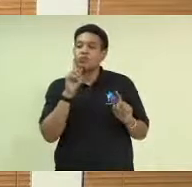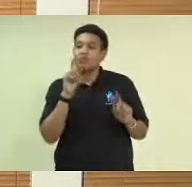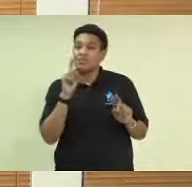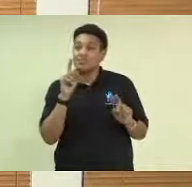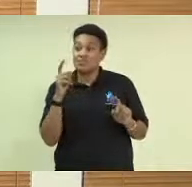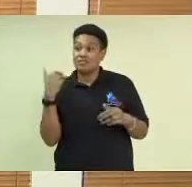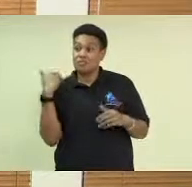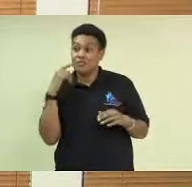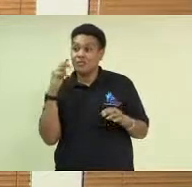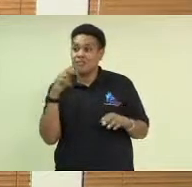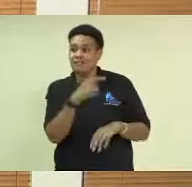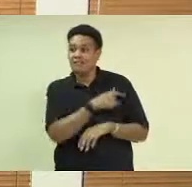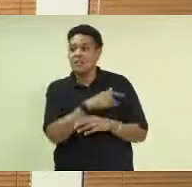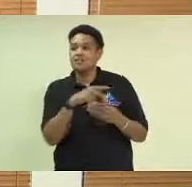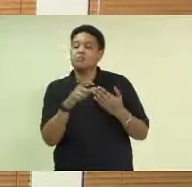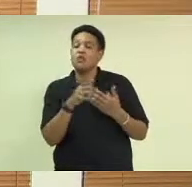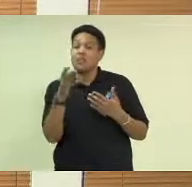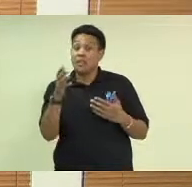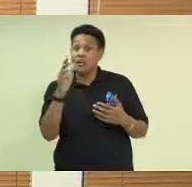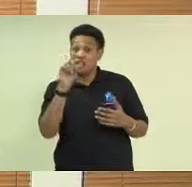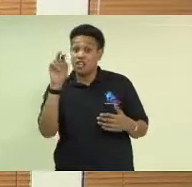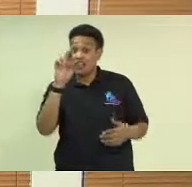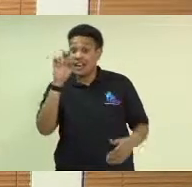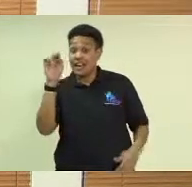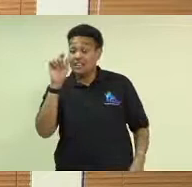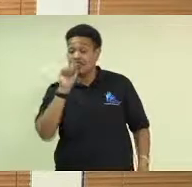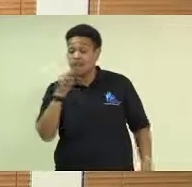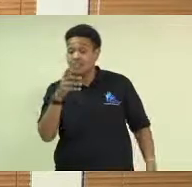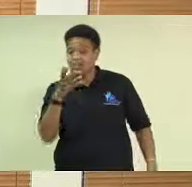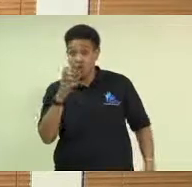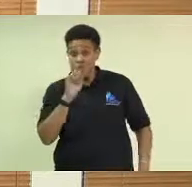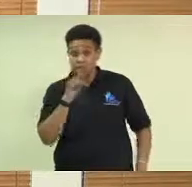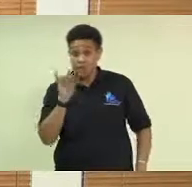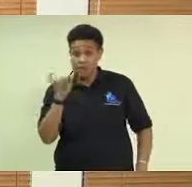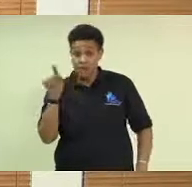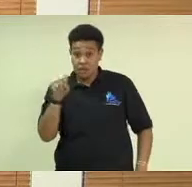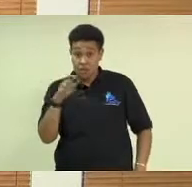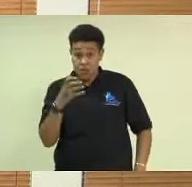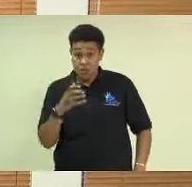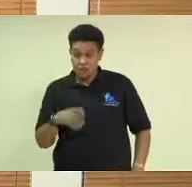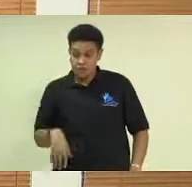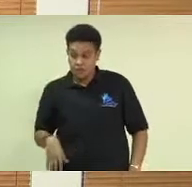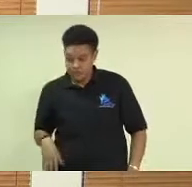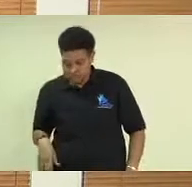on? Dr. Ennis, you heard that question? You want to respond, please?